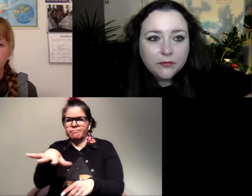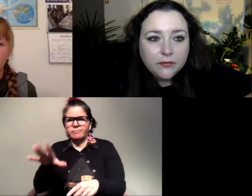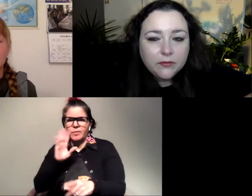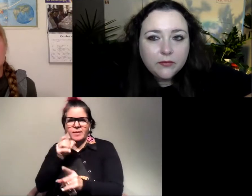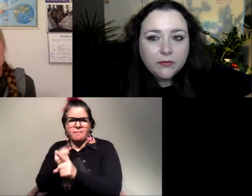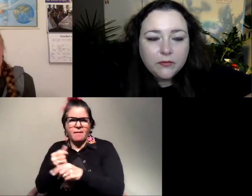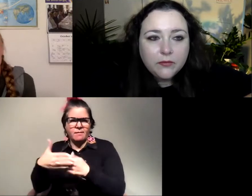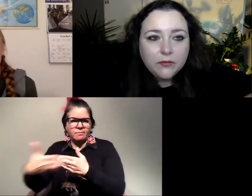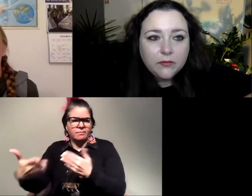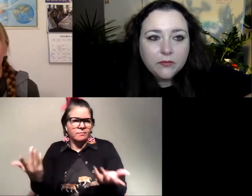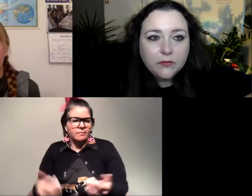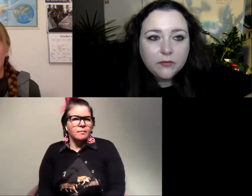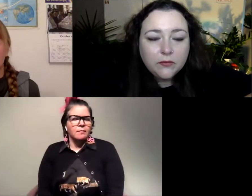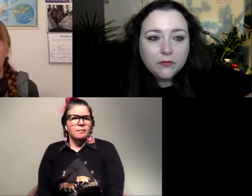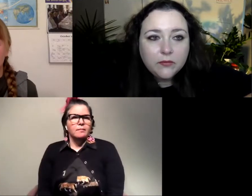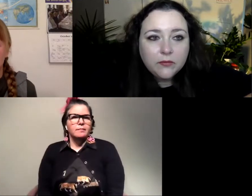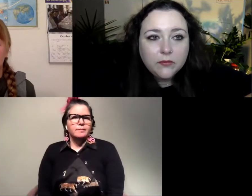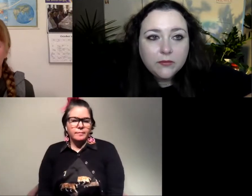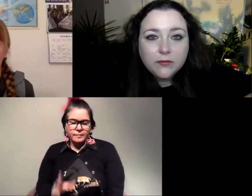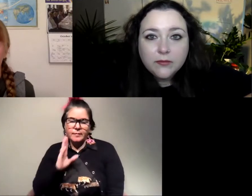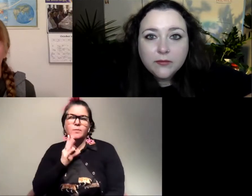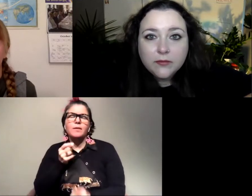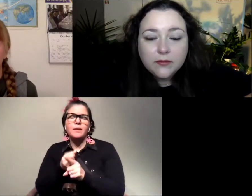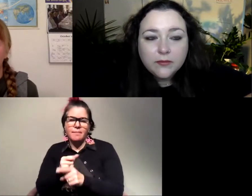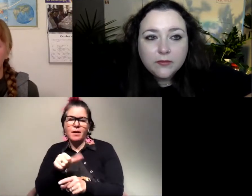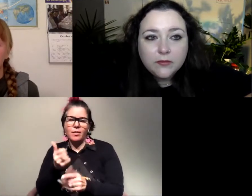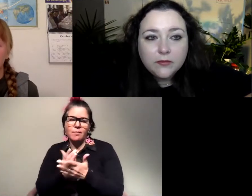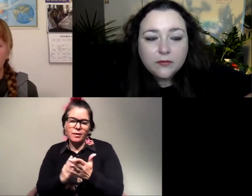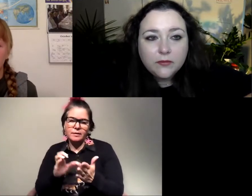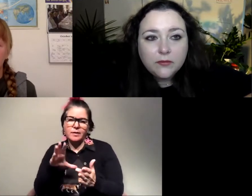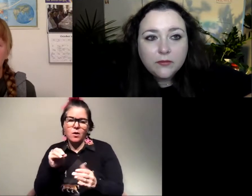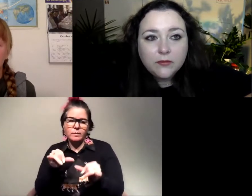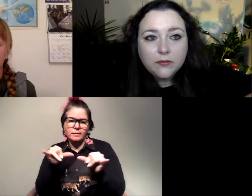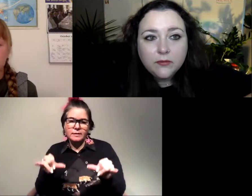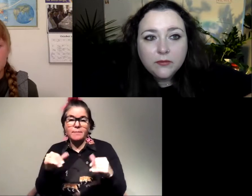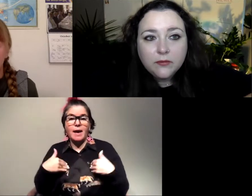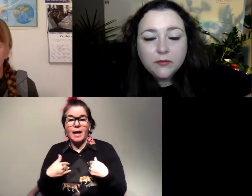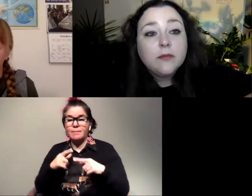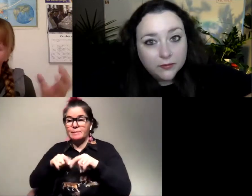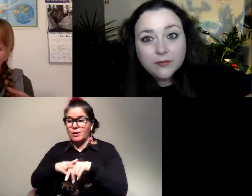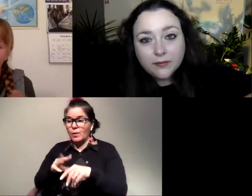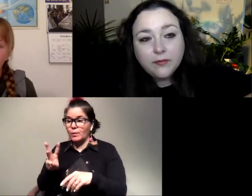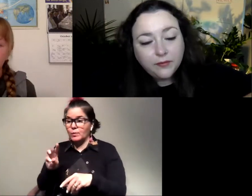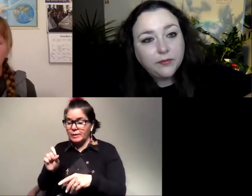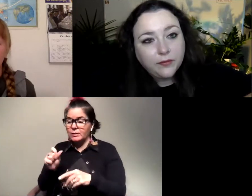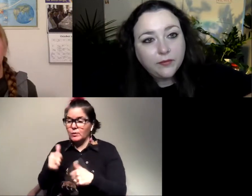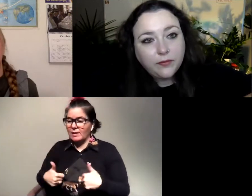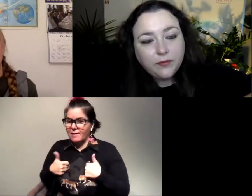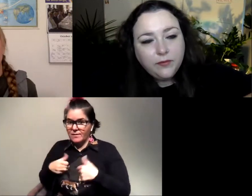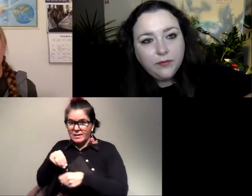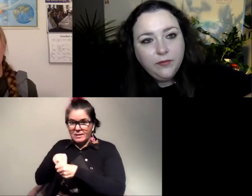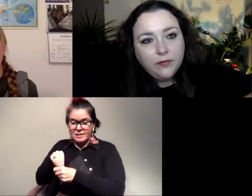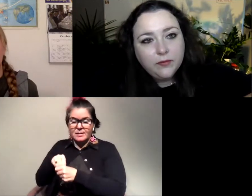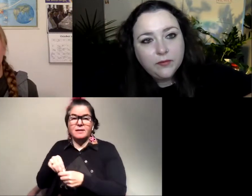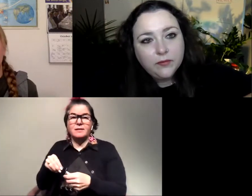And that affects other aspects of the ecosystem. So if there are animals that depend on those weeds as like a habitat,